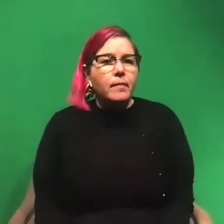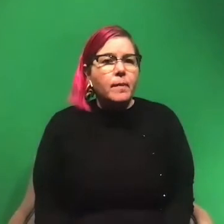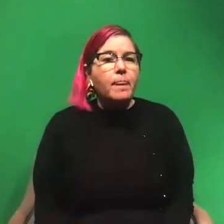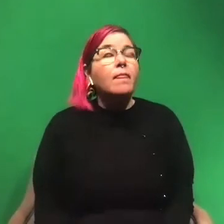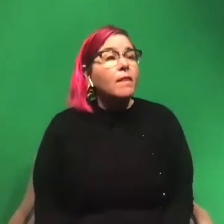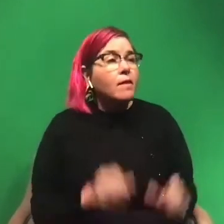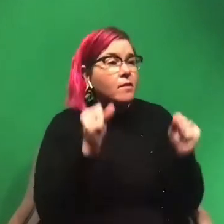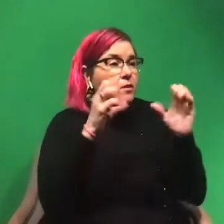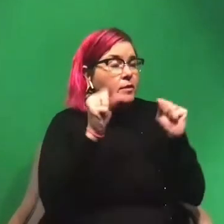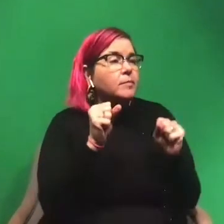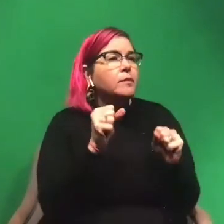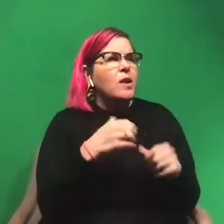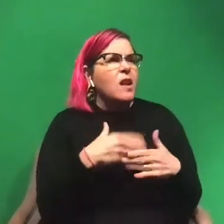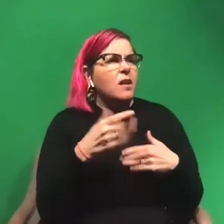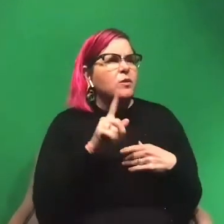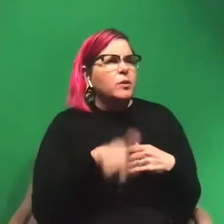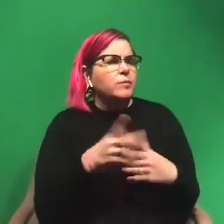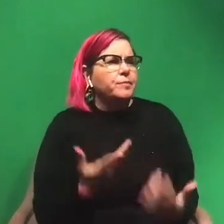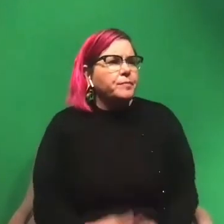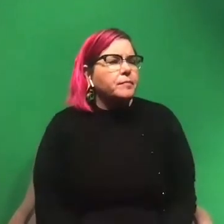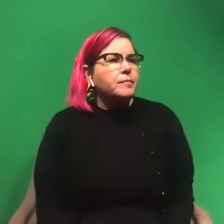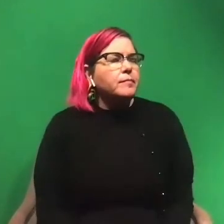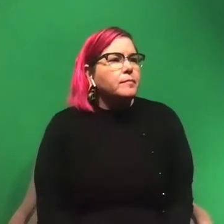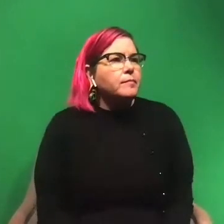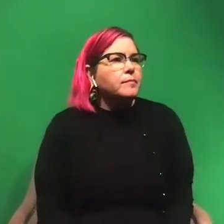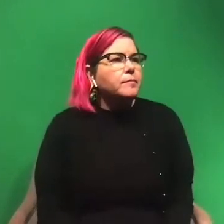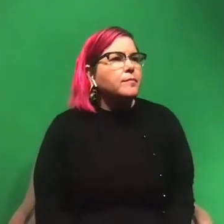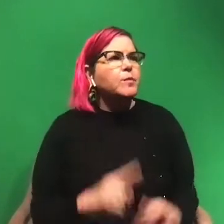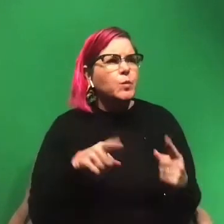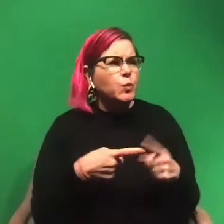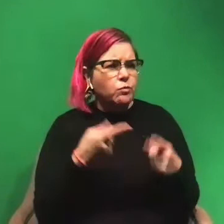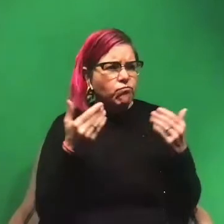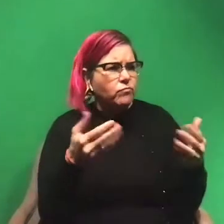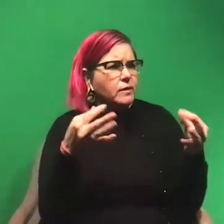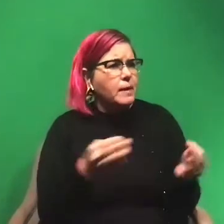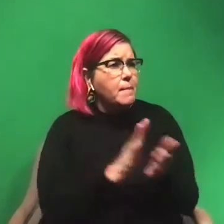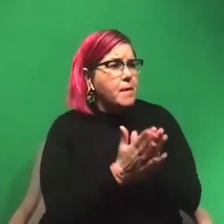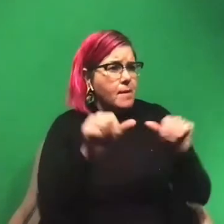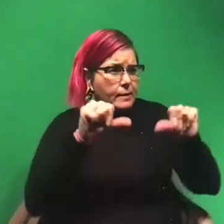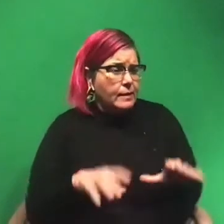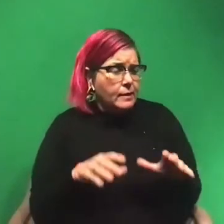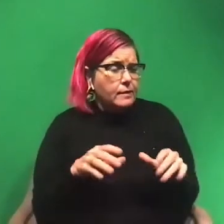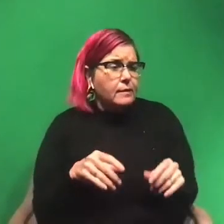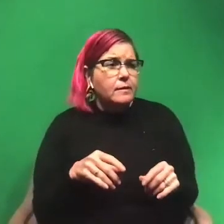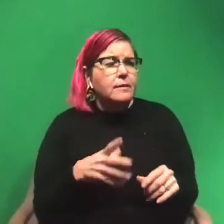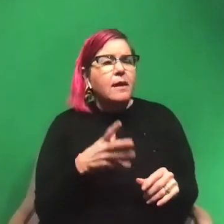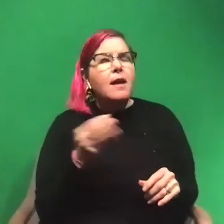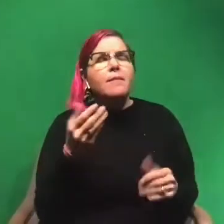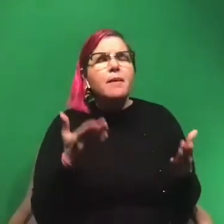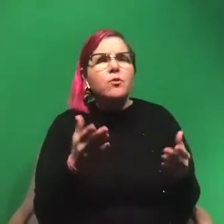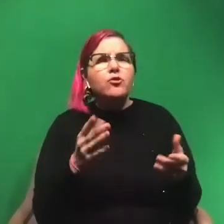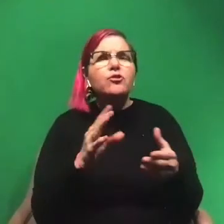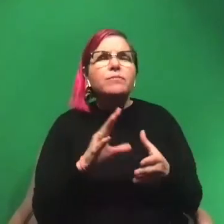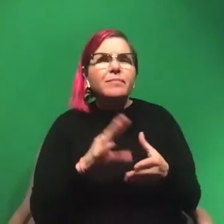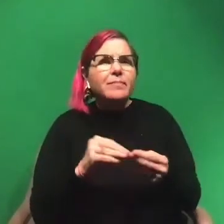Awesome. Okay, so our next question is, when did you decide to become a scientist? And I think maybe you should speak up just a little bit